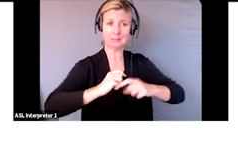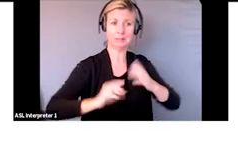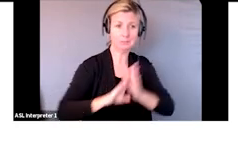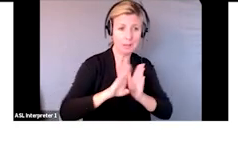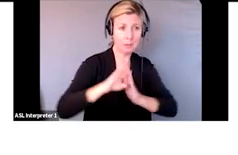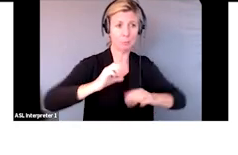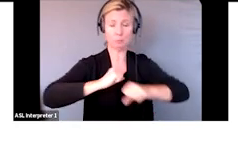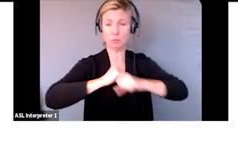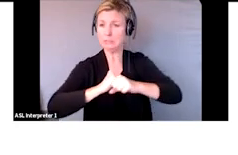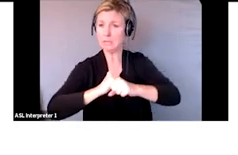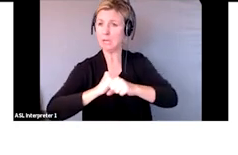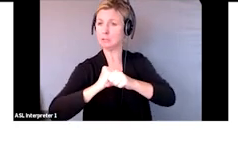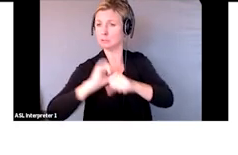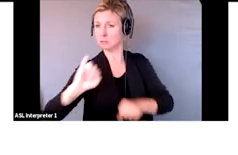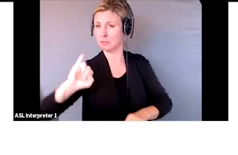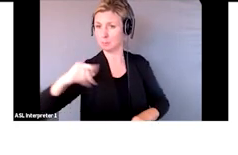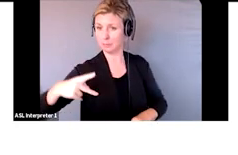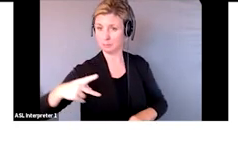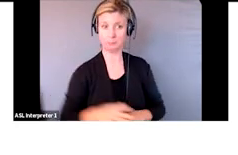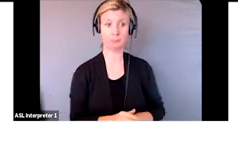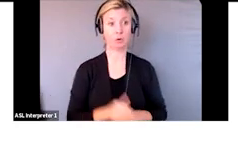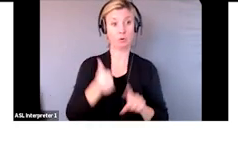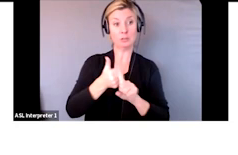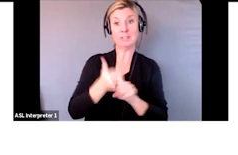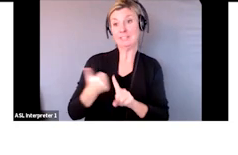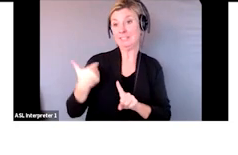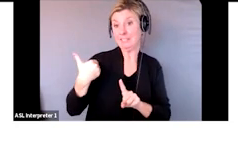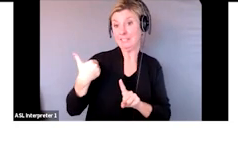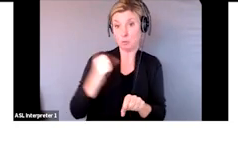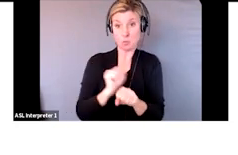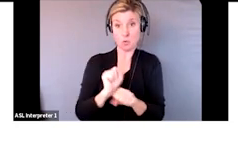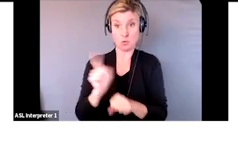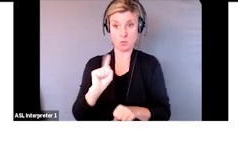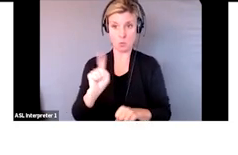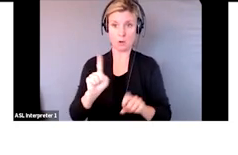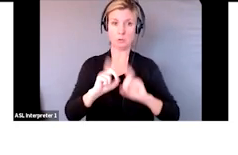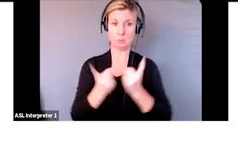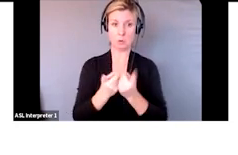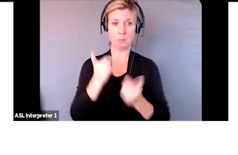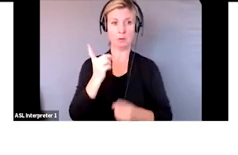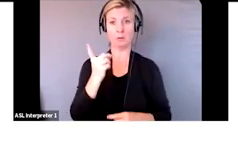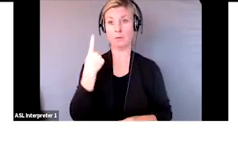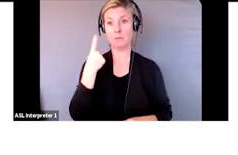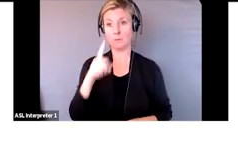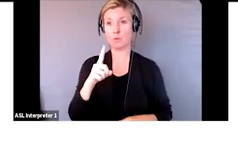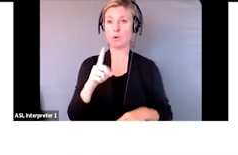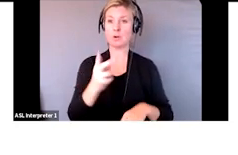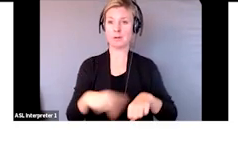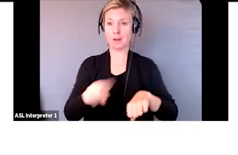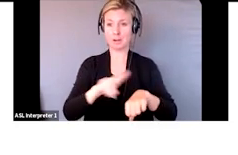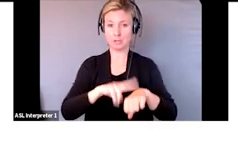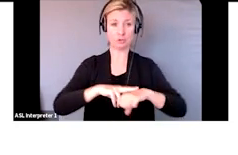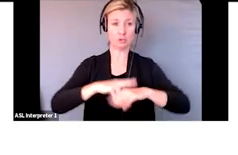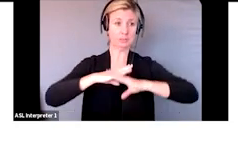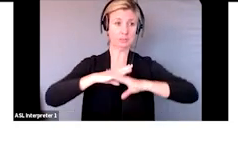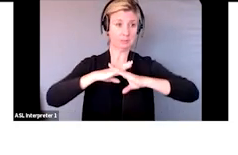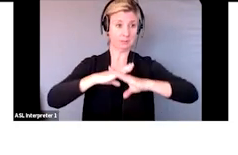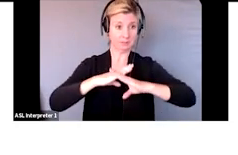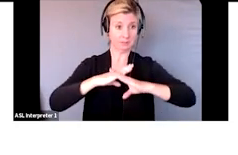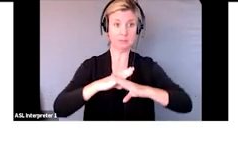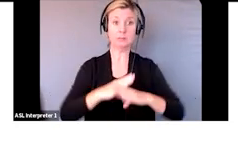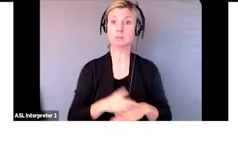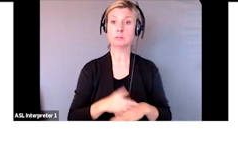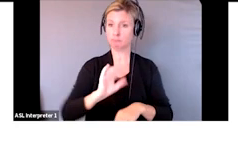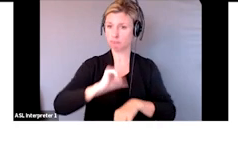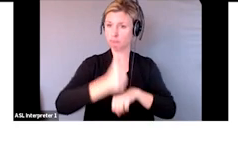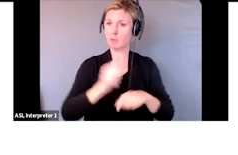the IP licensing sub-program focused on promoting continued industry advancement and